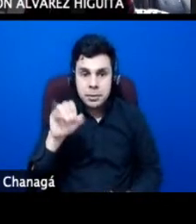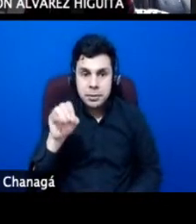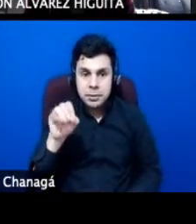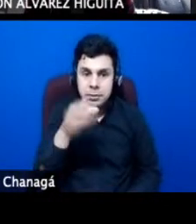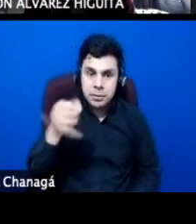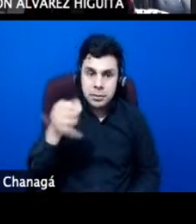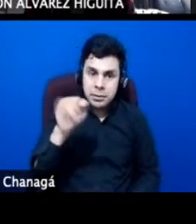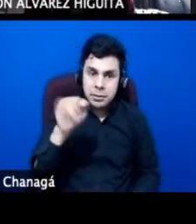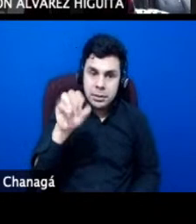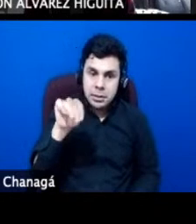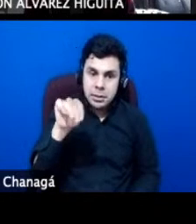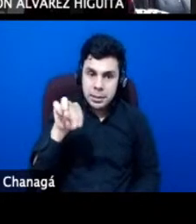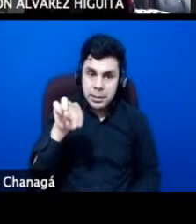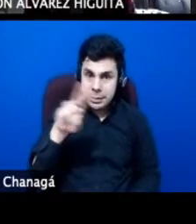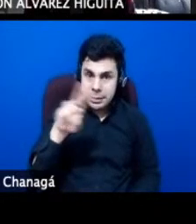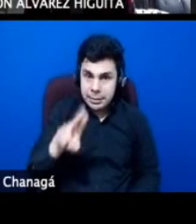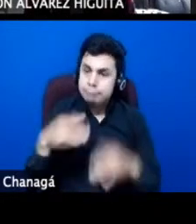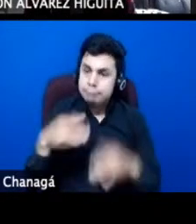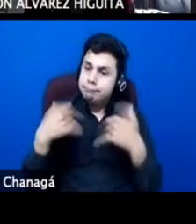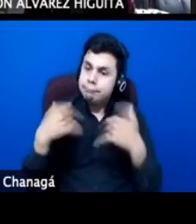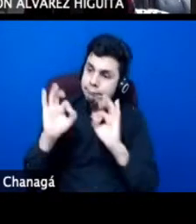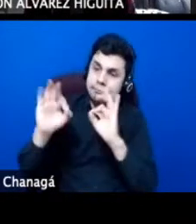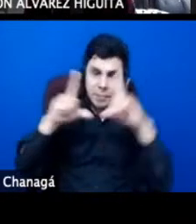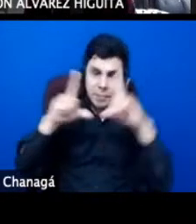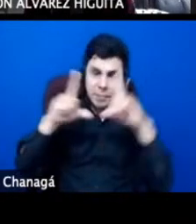gran fotógrafo residente en Toronto.